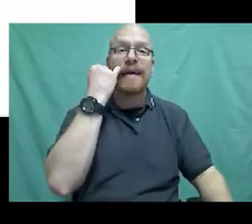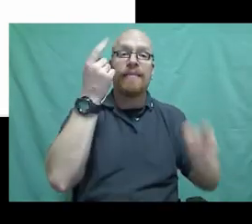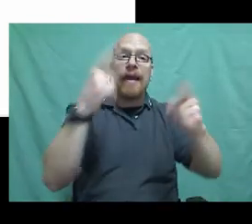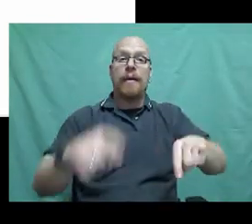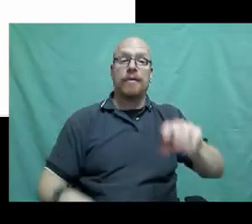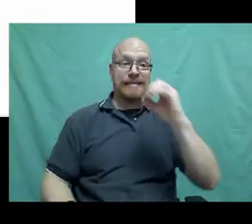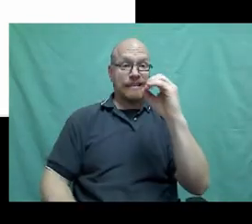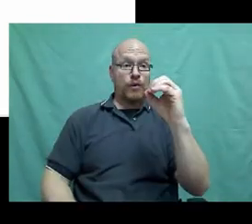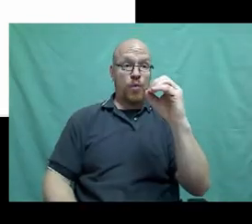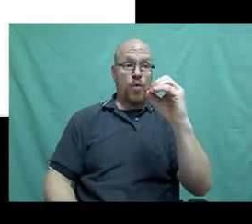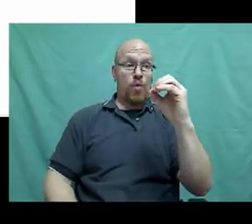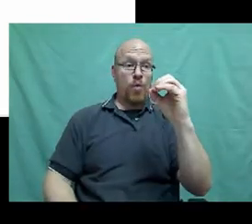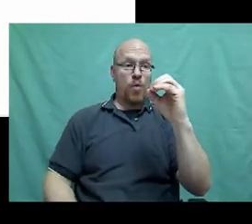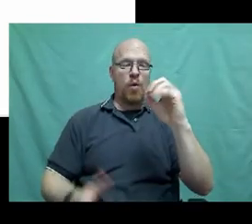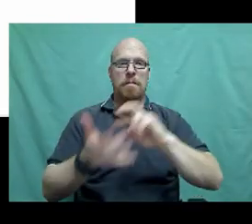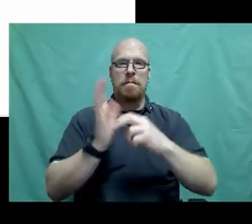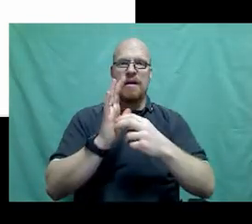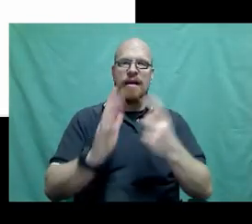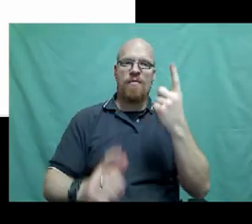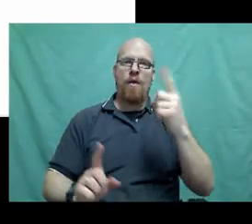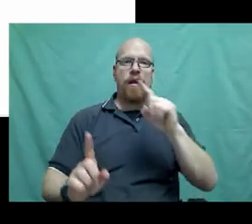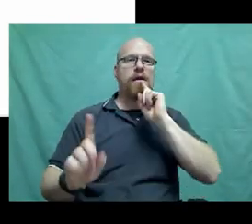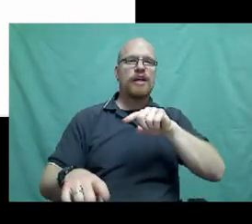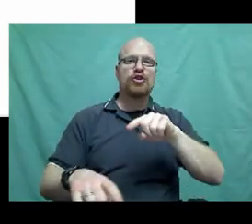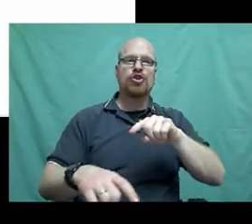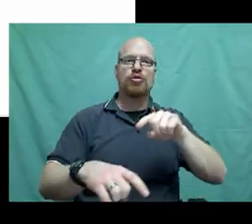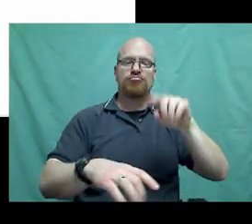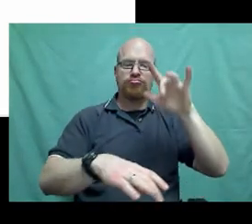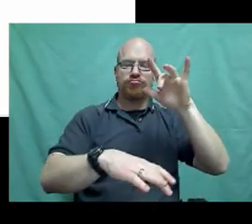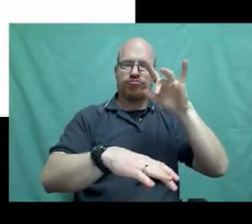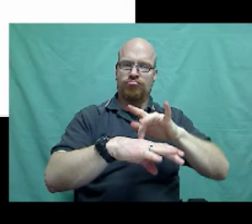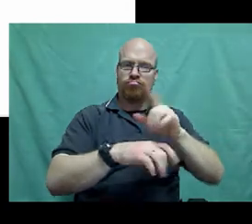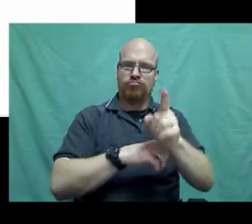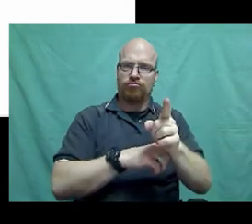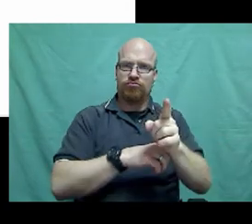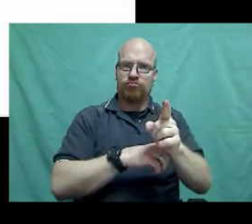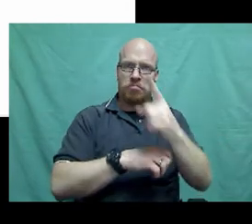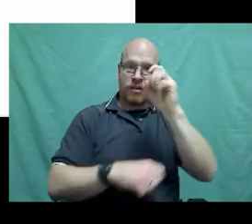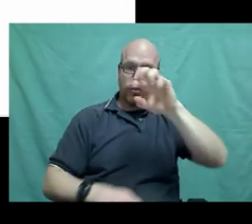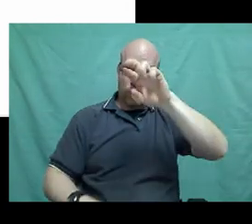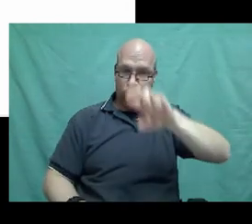So if you were to have 0 under the square root, it's only one answer.